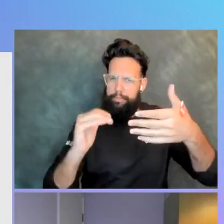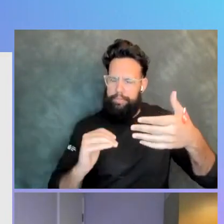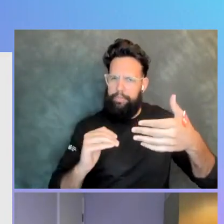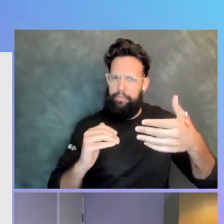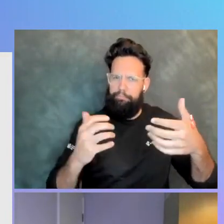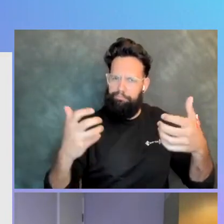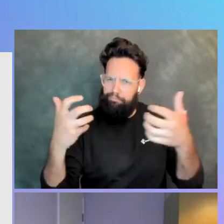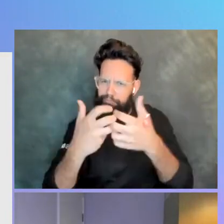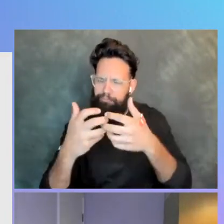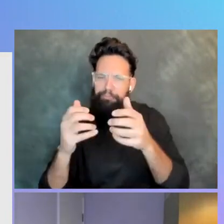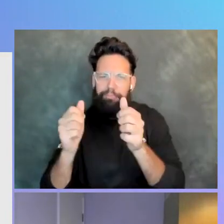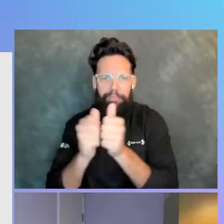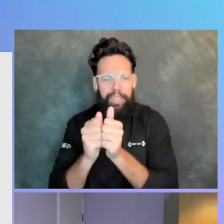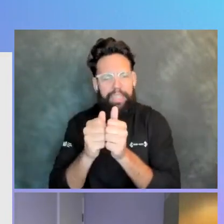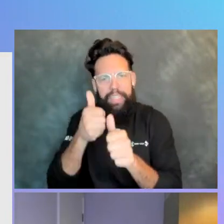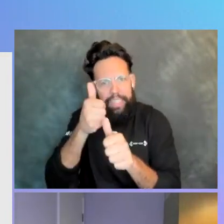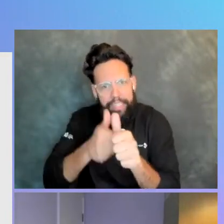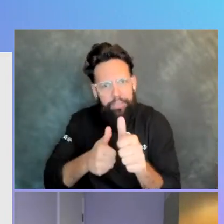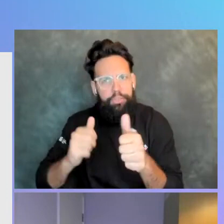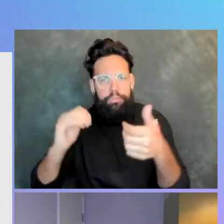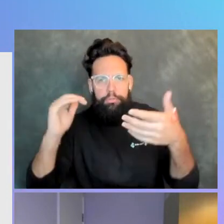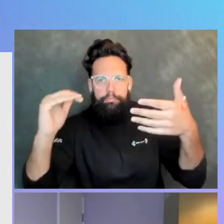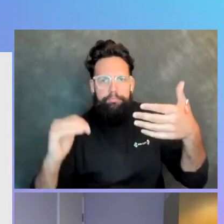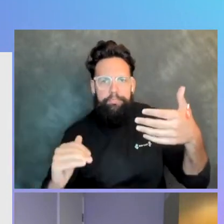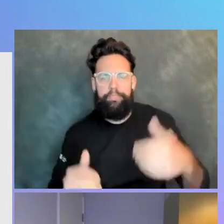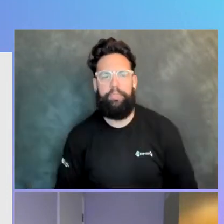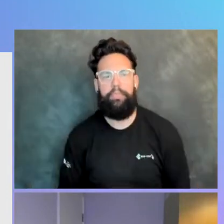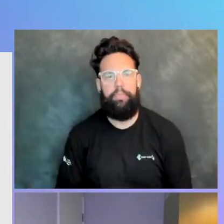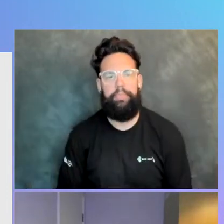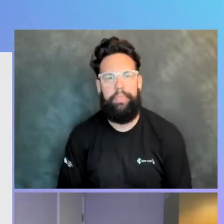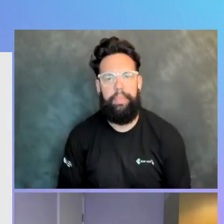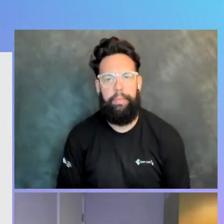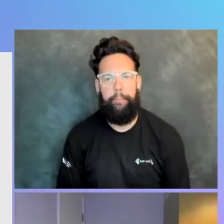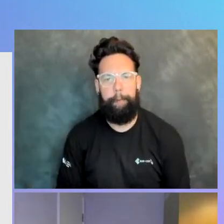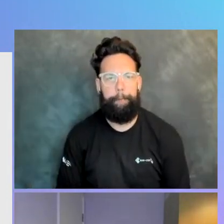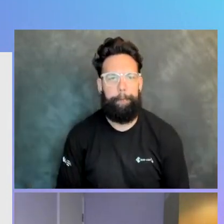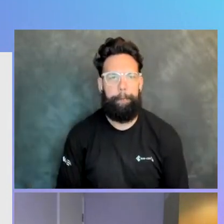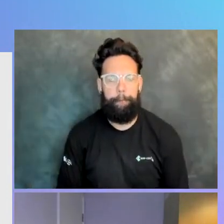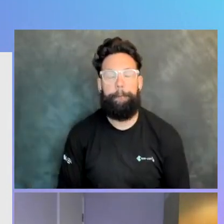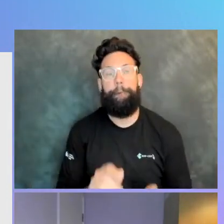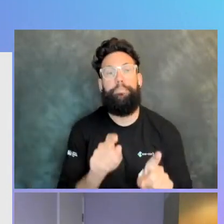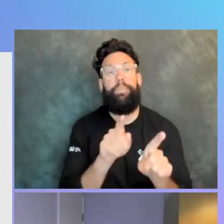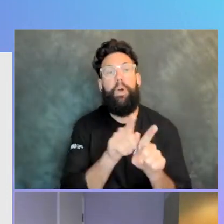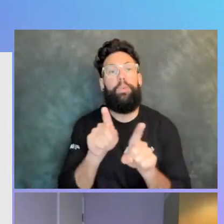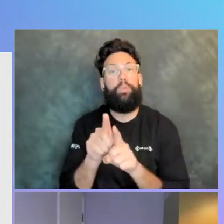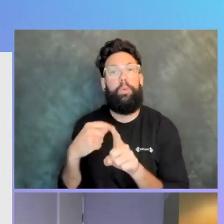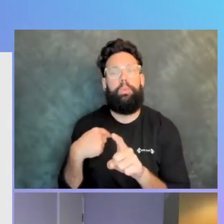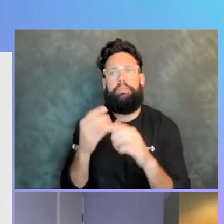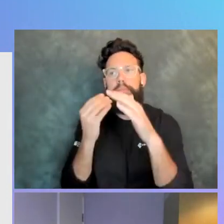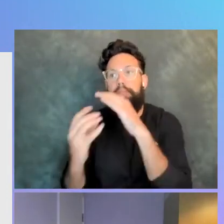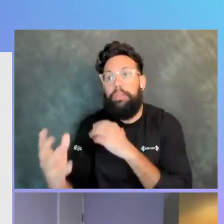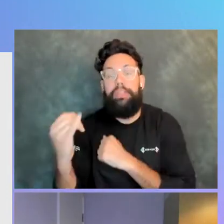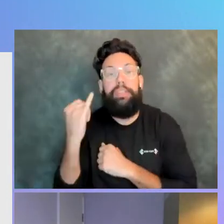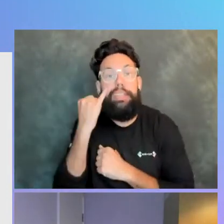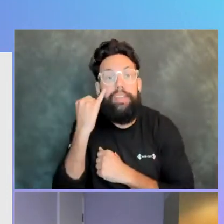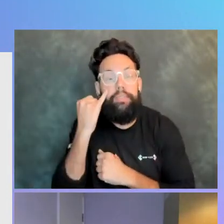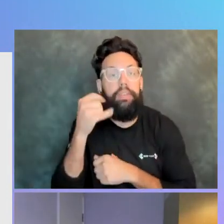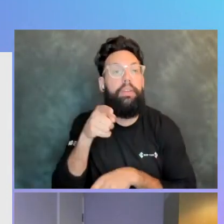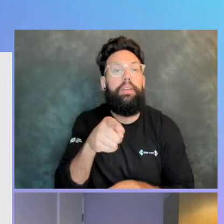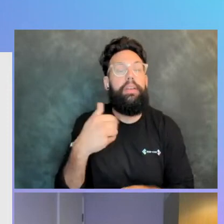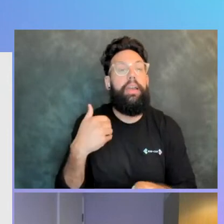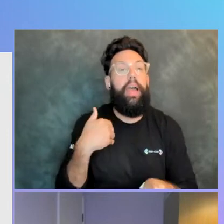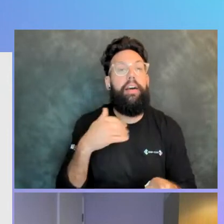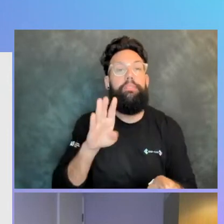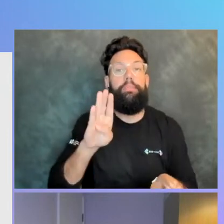buttons, for example. We also included when there may be browser prompts to give microphone or webcam permissions to